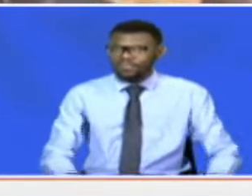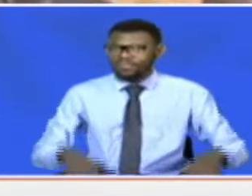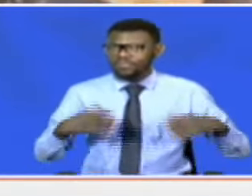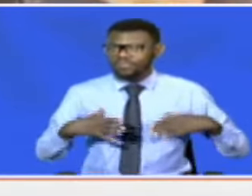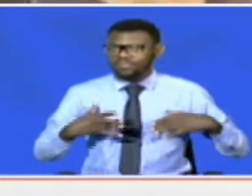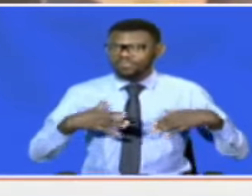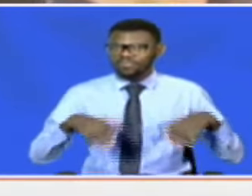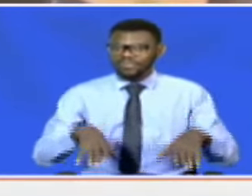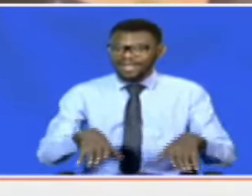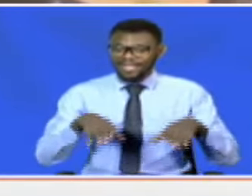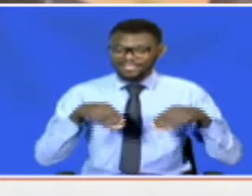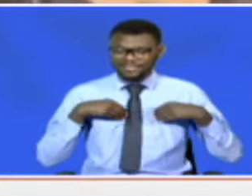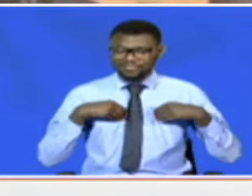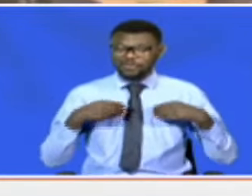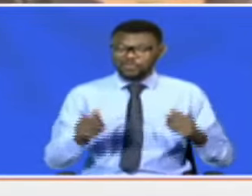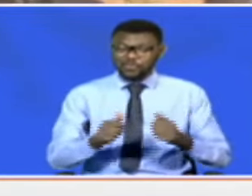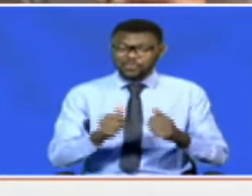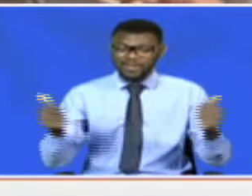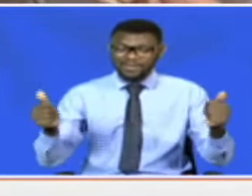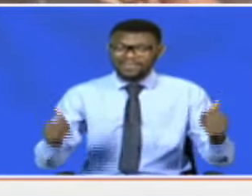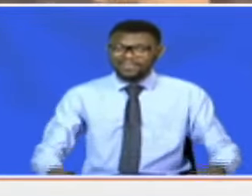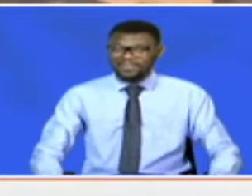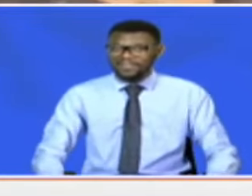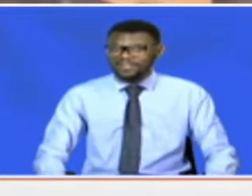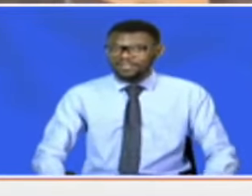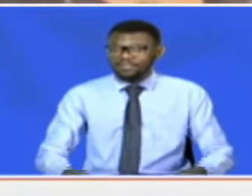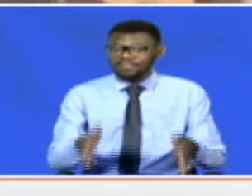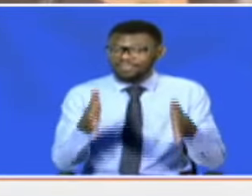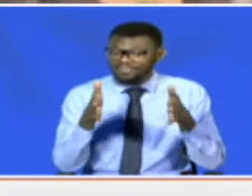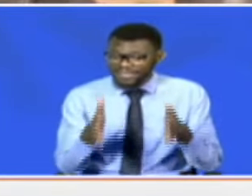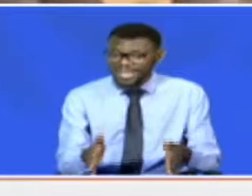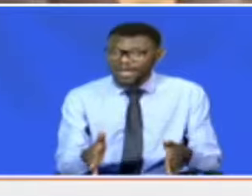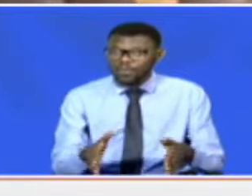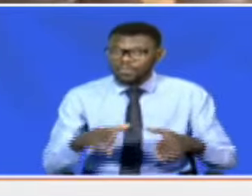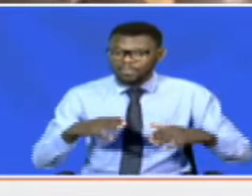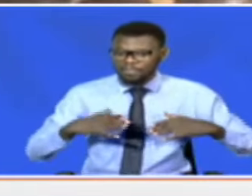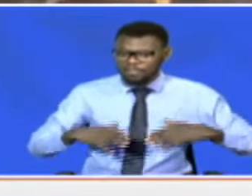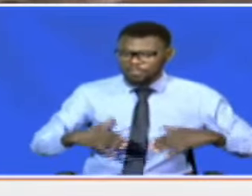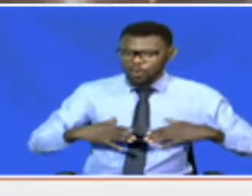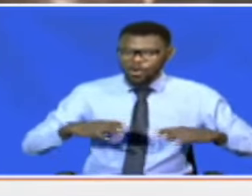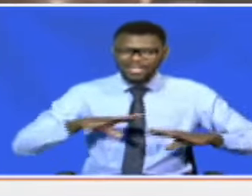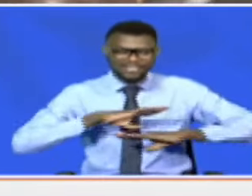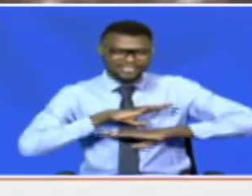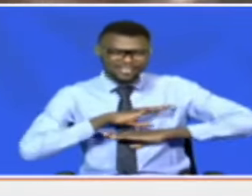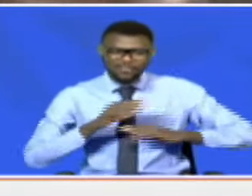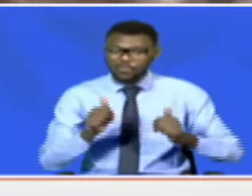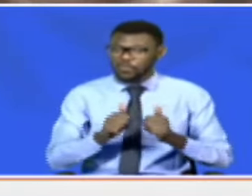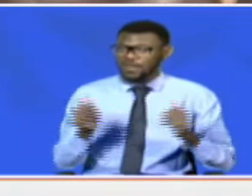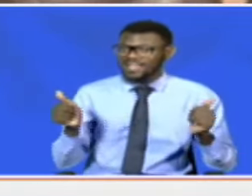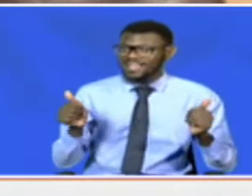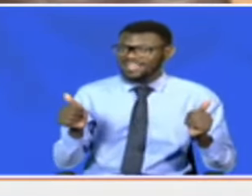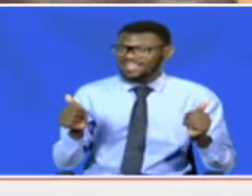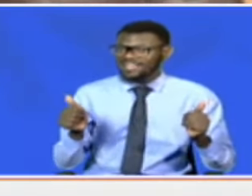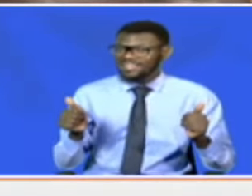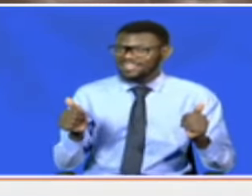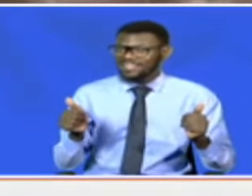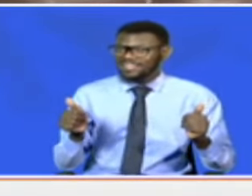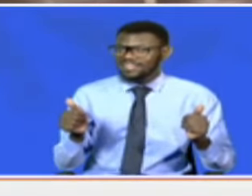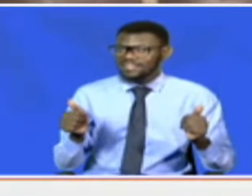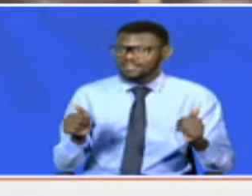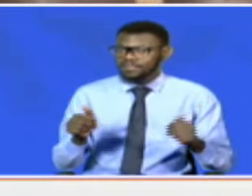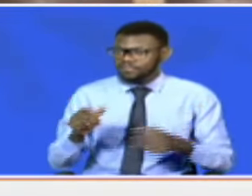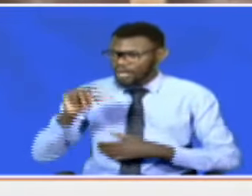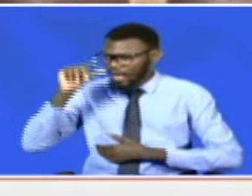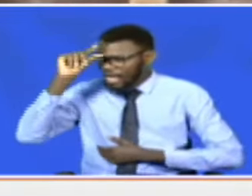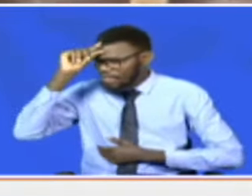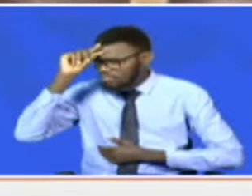consequently. And now they are having a sense of satisfaction in that the narrative of shares